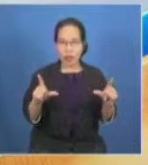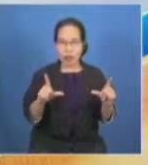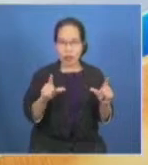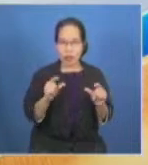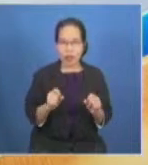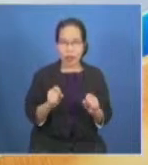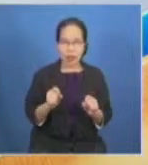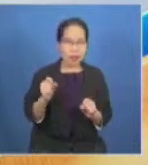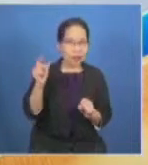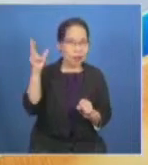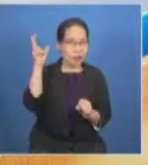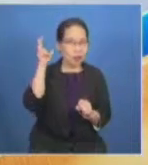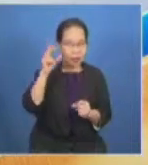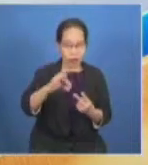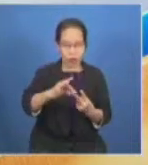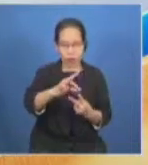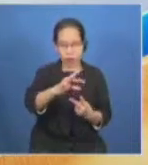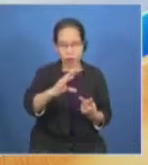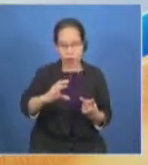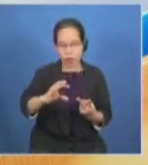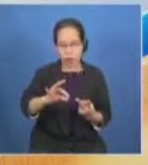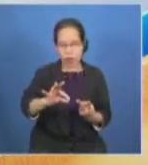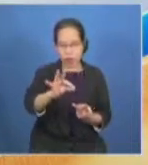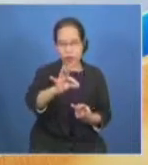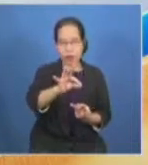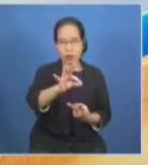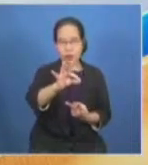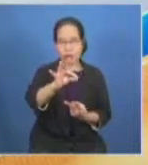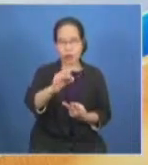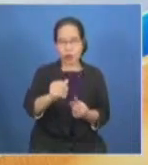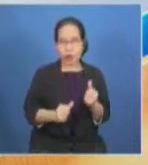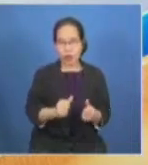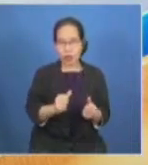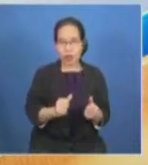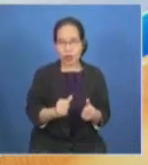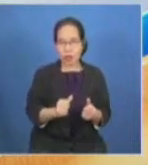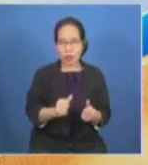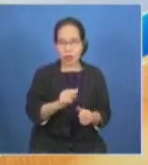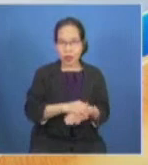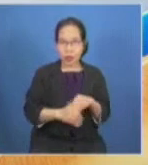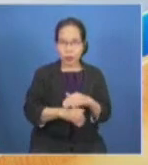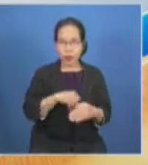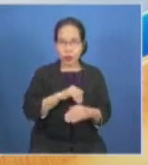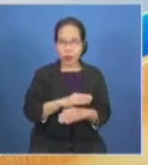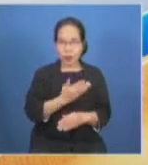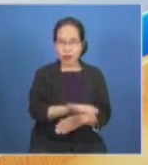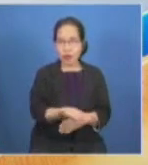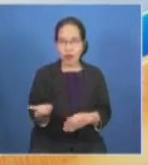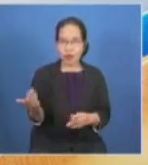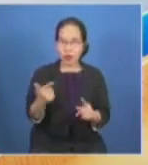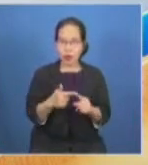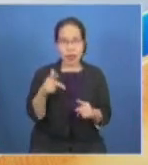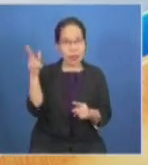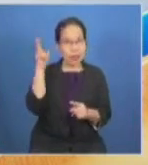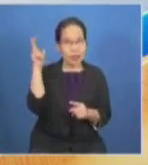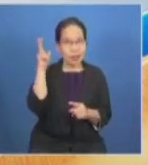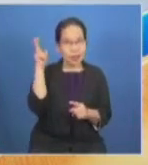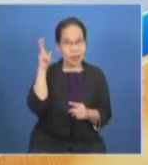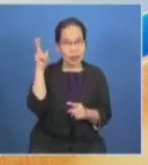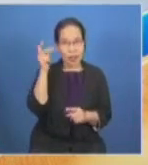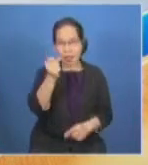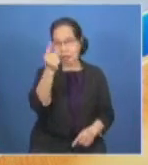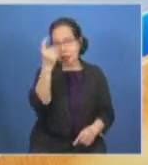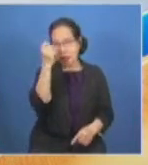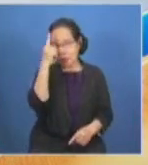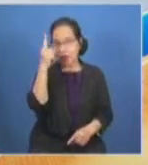languages that you can choose from, whichever will suit and will be more comfortable as you